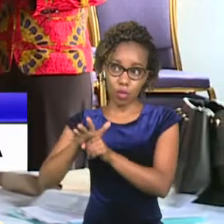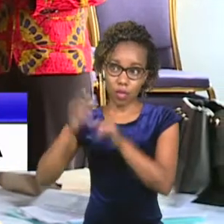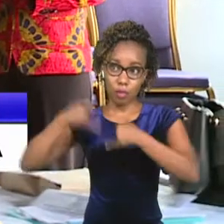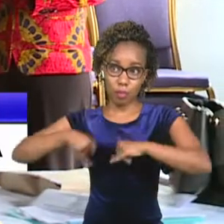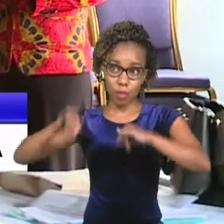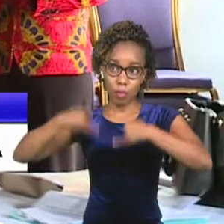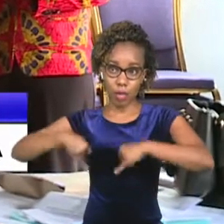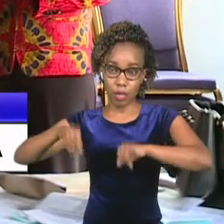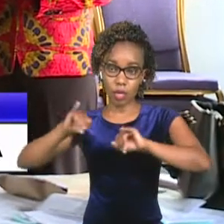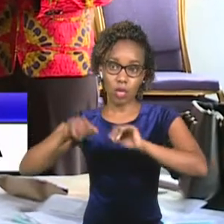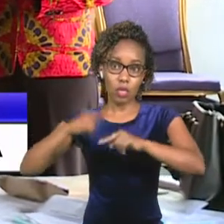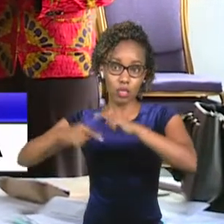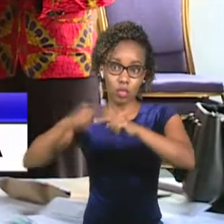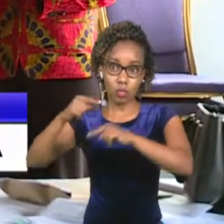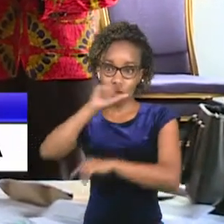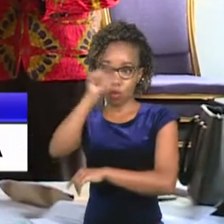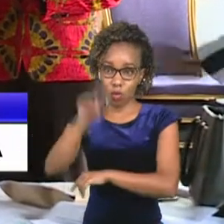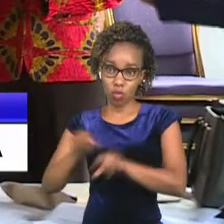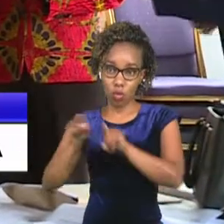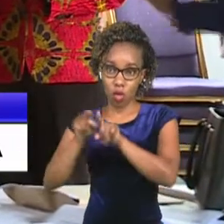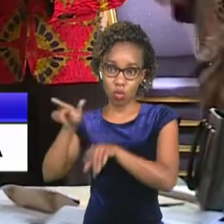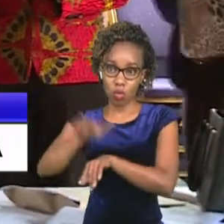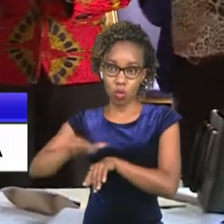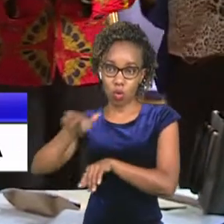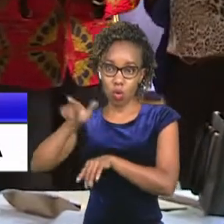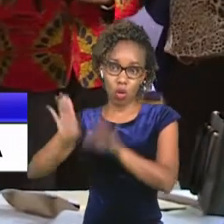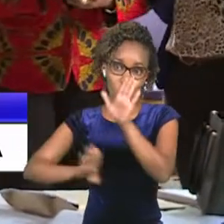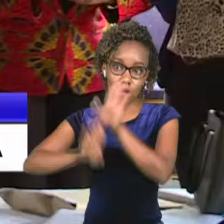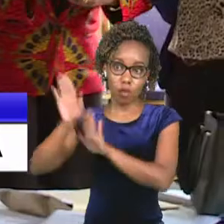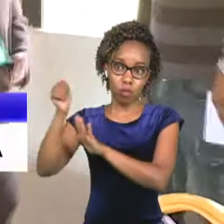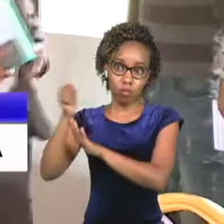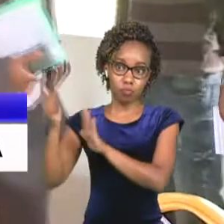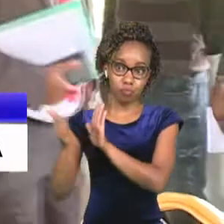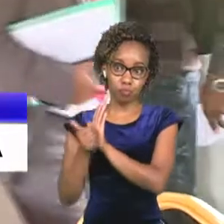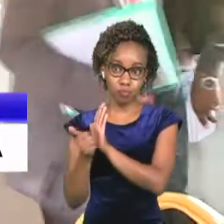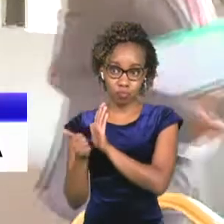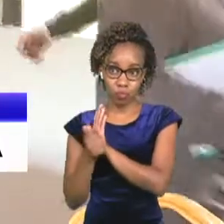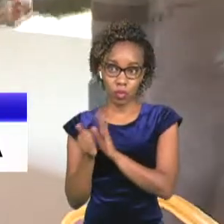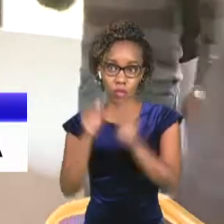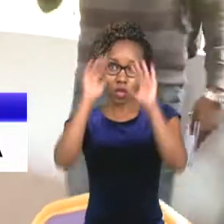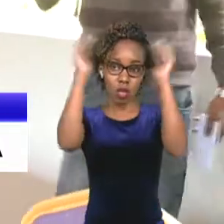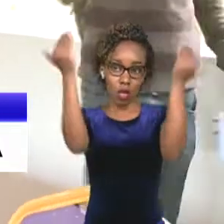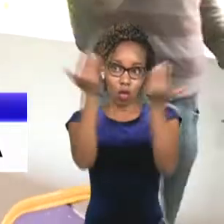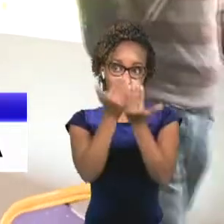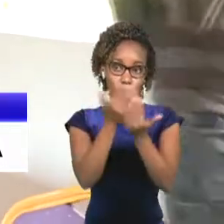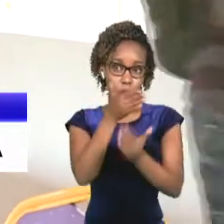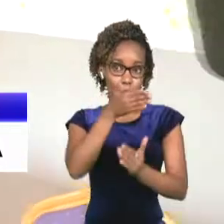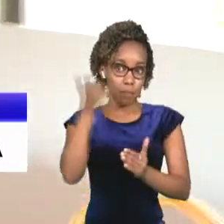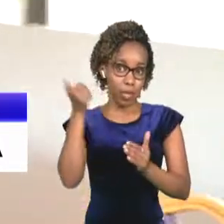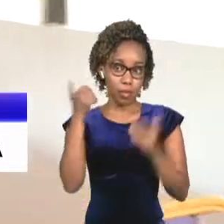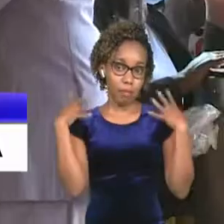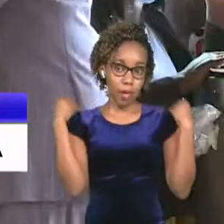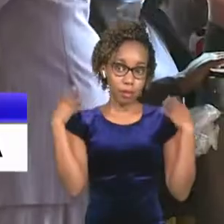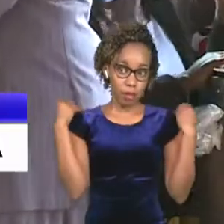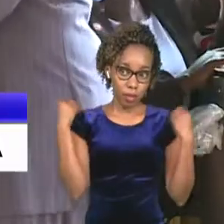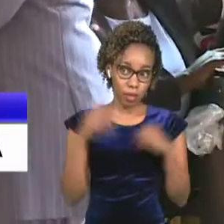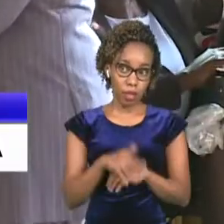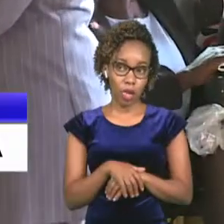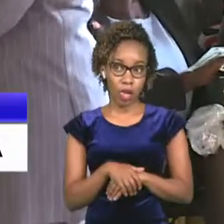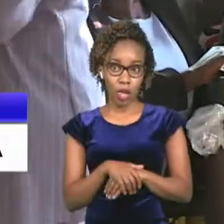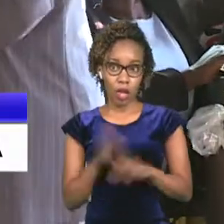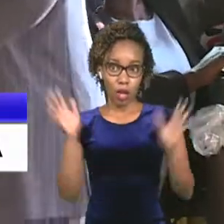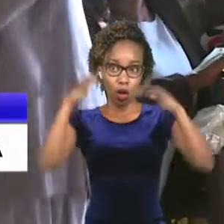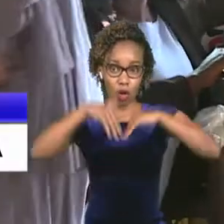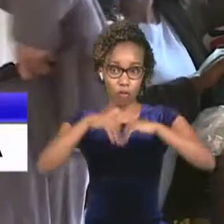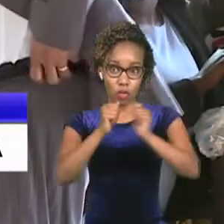implementing sustainable regional and local development agendas, taking into account global best practices. The largely virtual